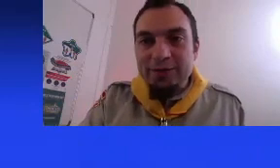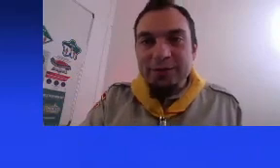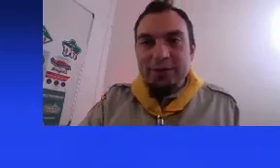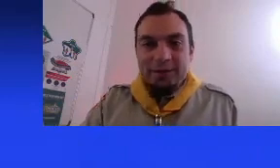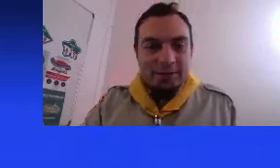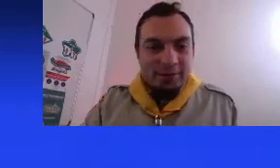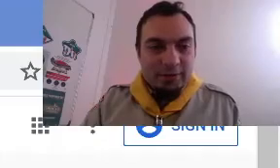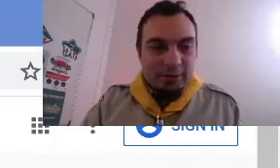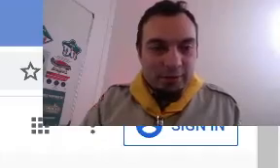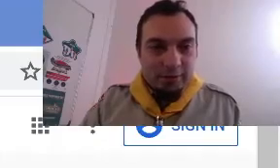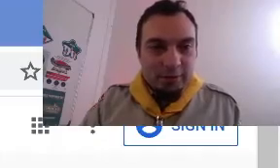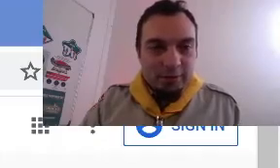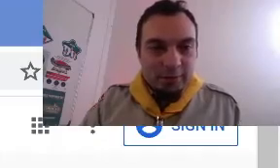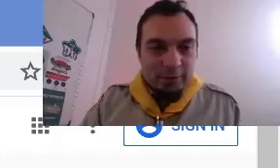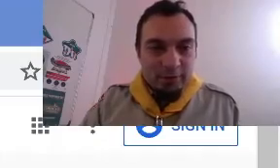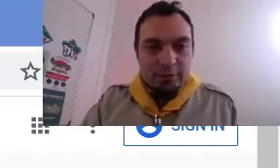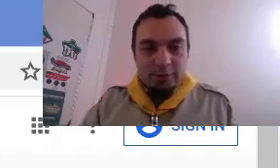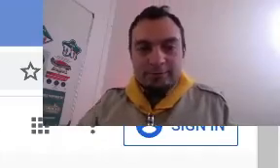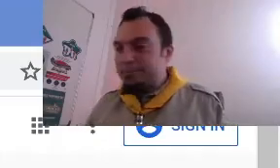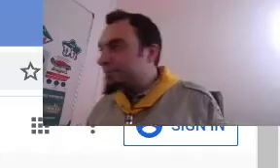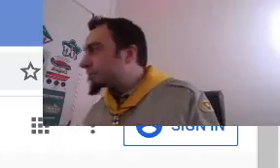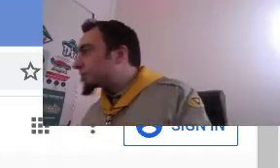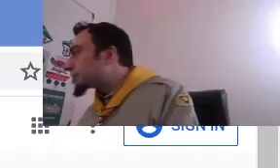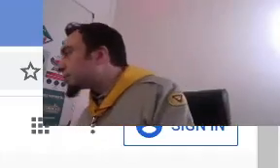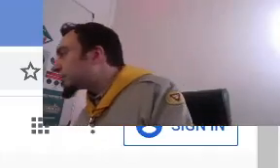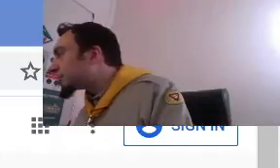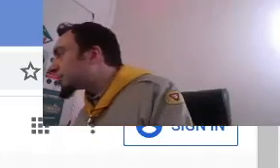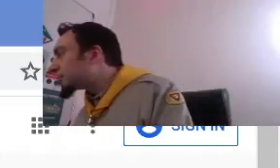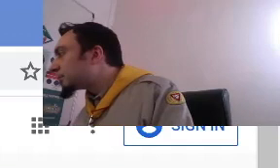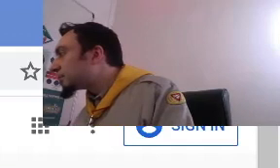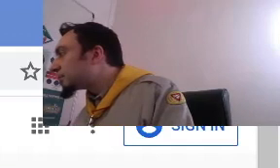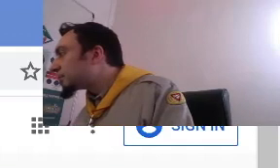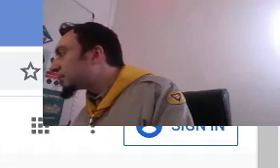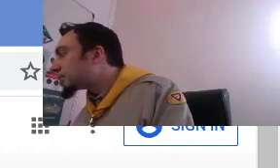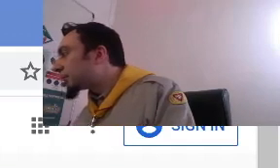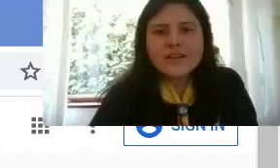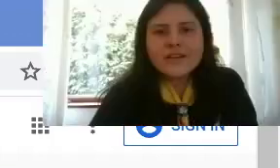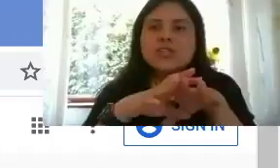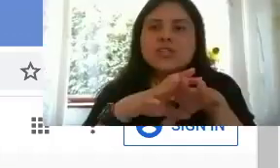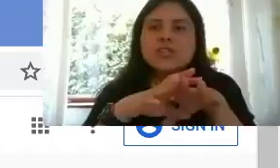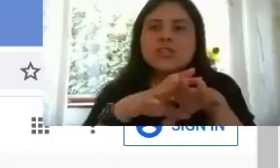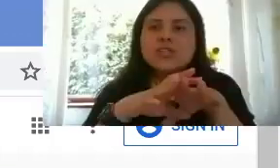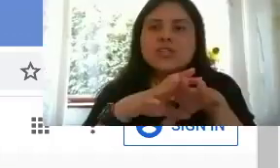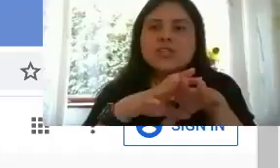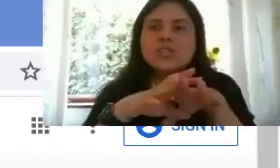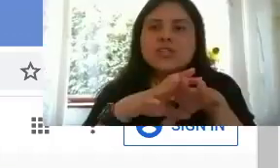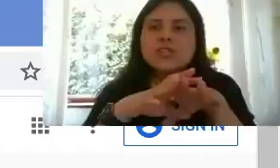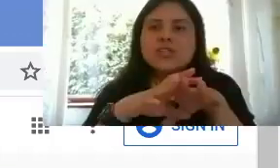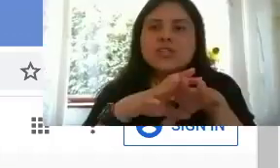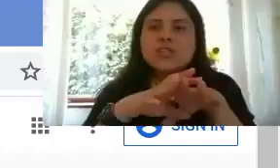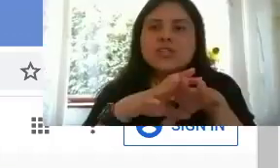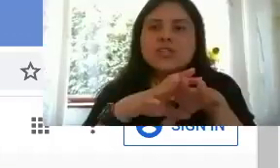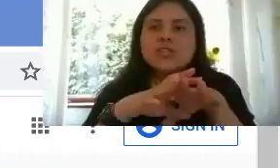session? No worries. So what this lady is talking about is